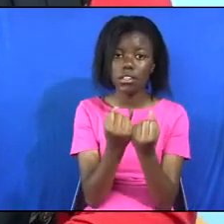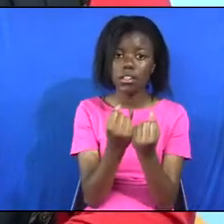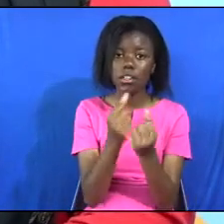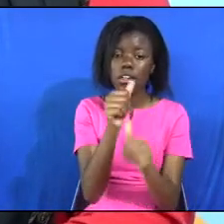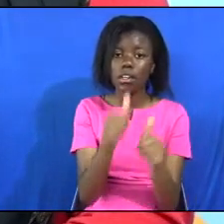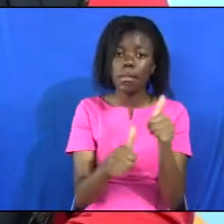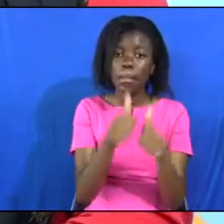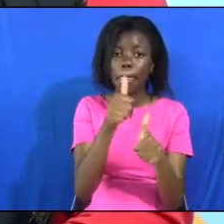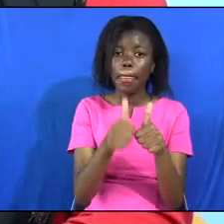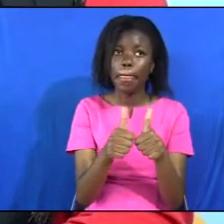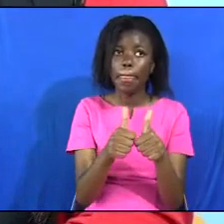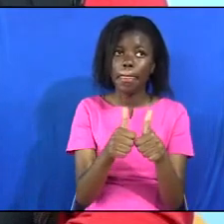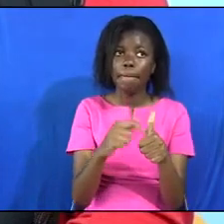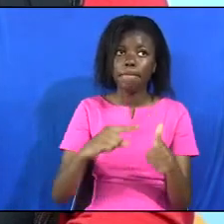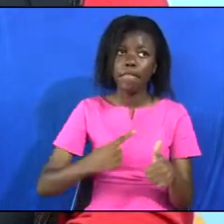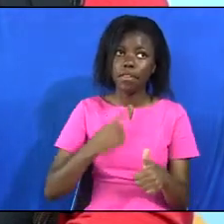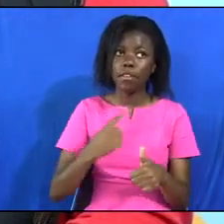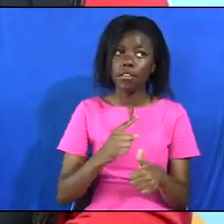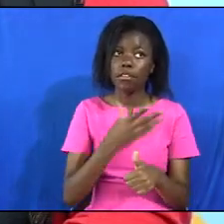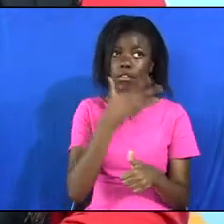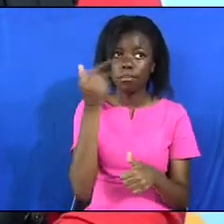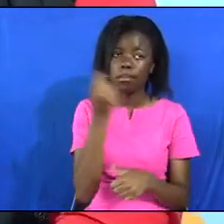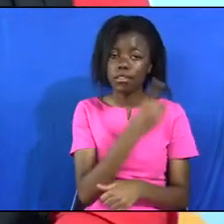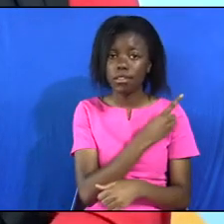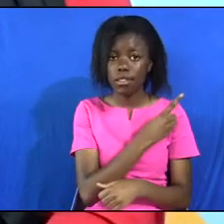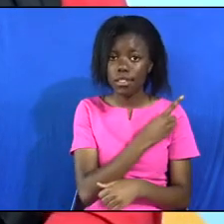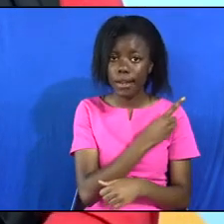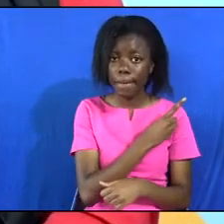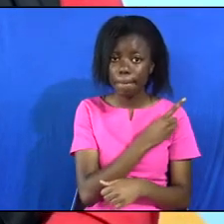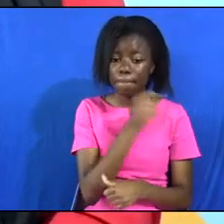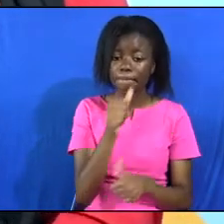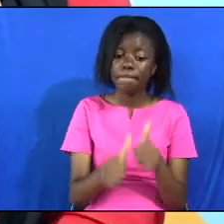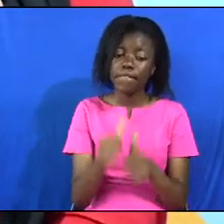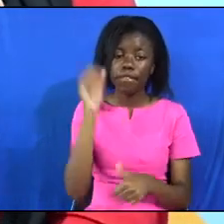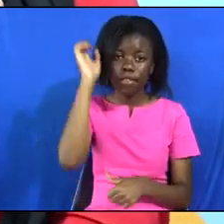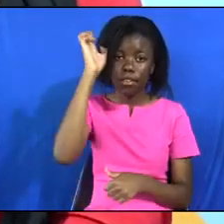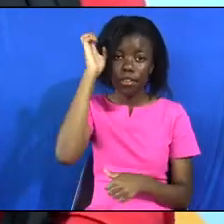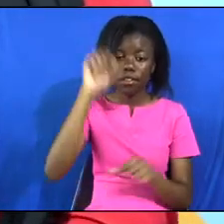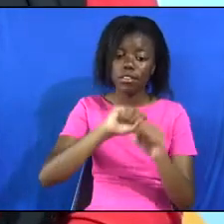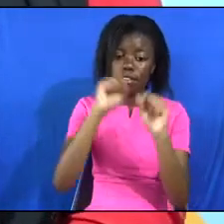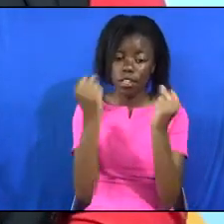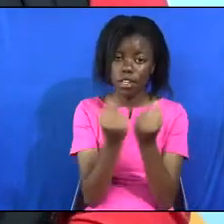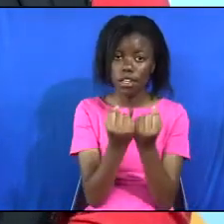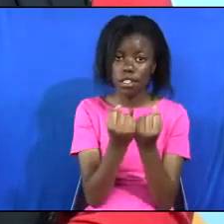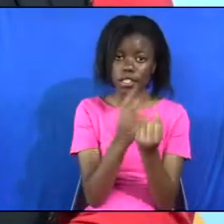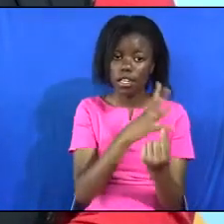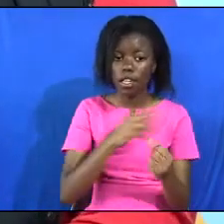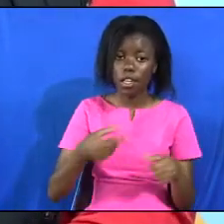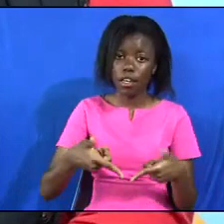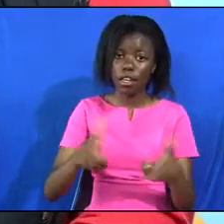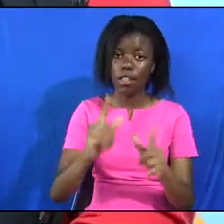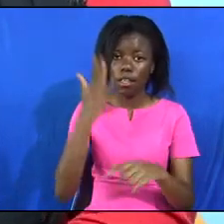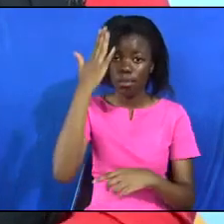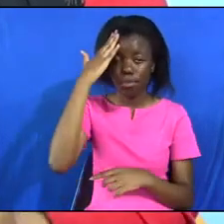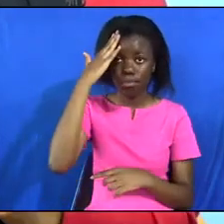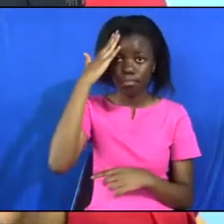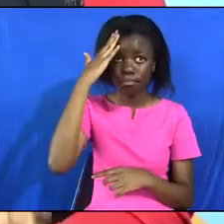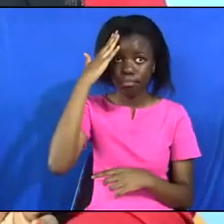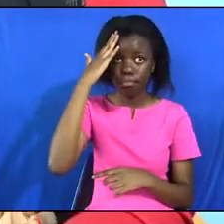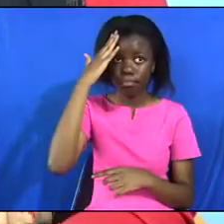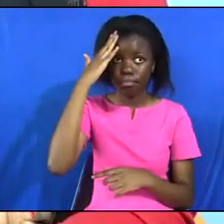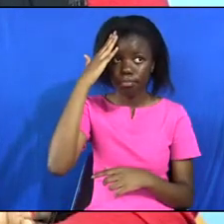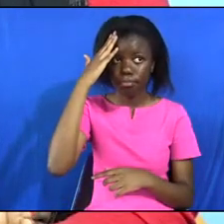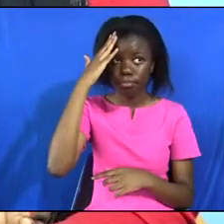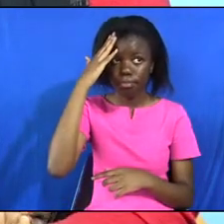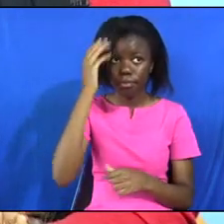you are your own best doctor, if you educate society and let them know that if